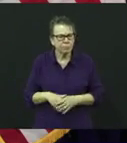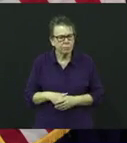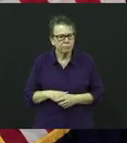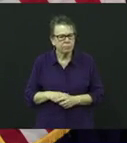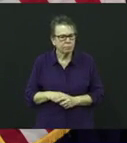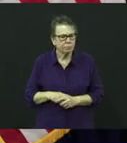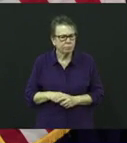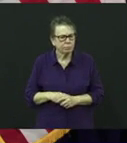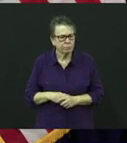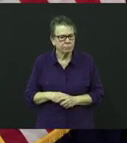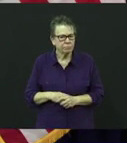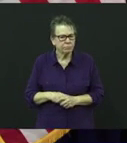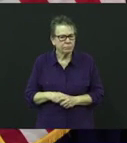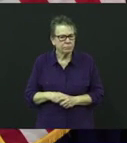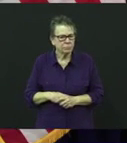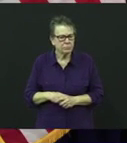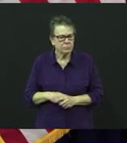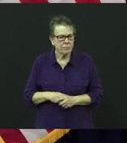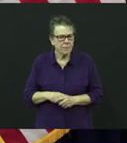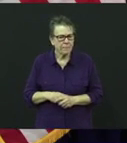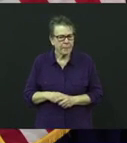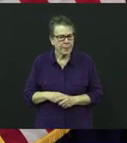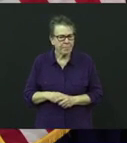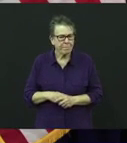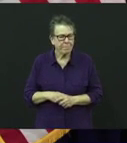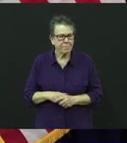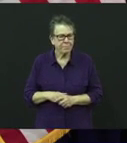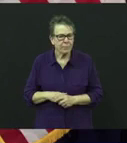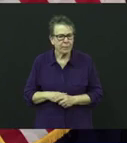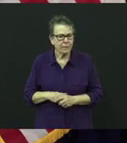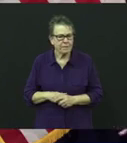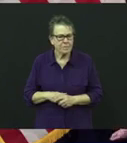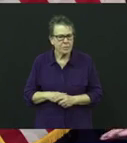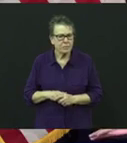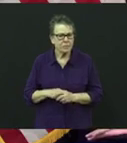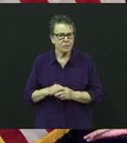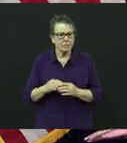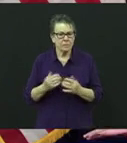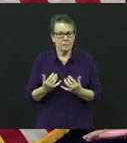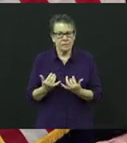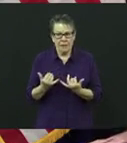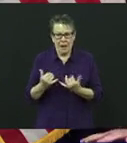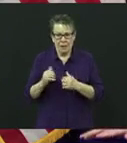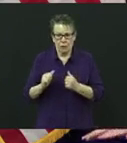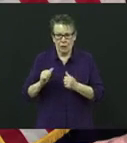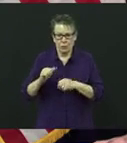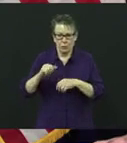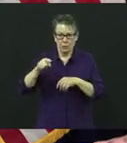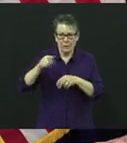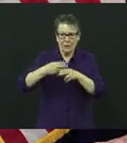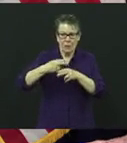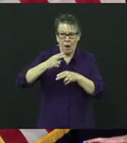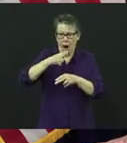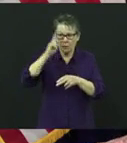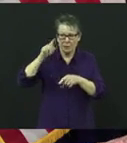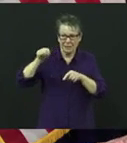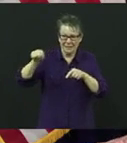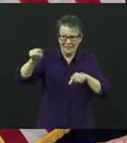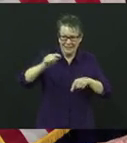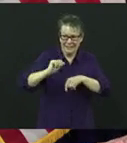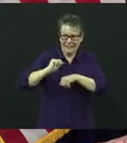The speed at which this is happening apparently is unprecedented. So again, I want to give the President and FEMA a